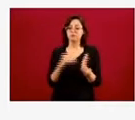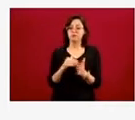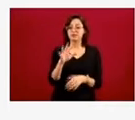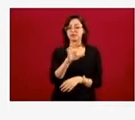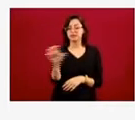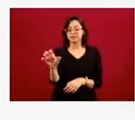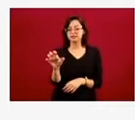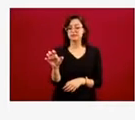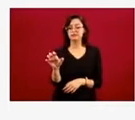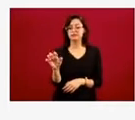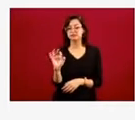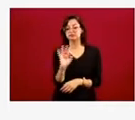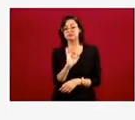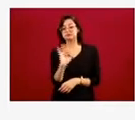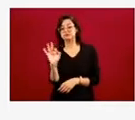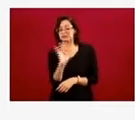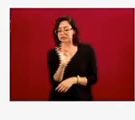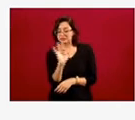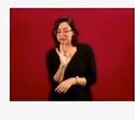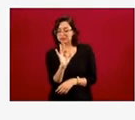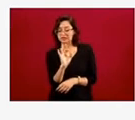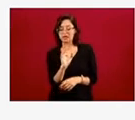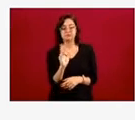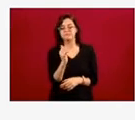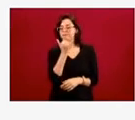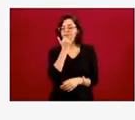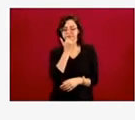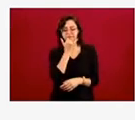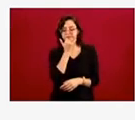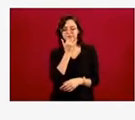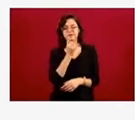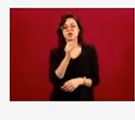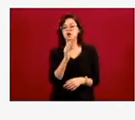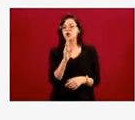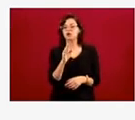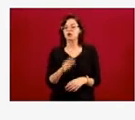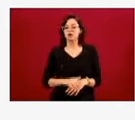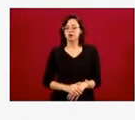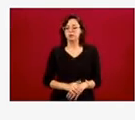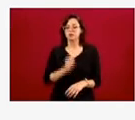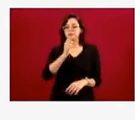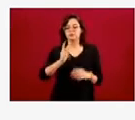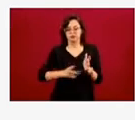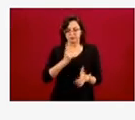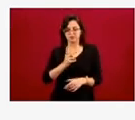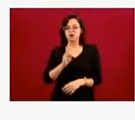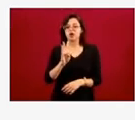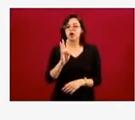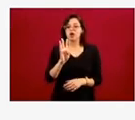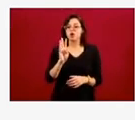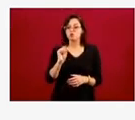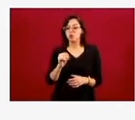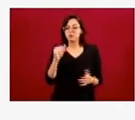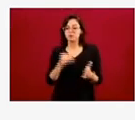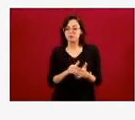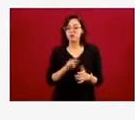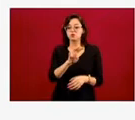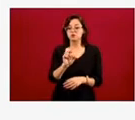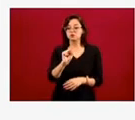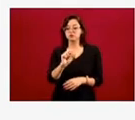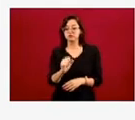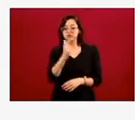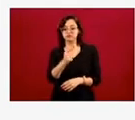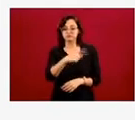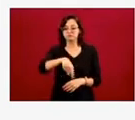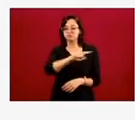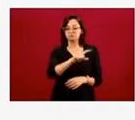We also have over 9,000 that have been determined to be negative,